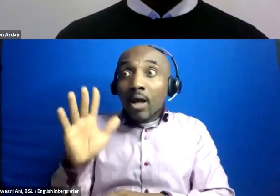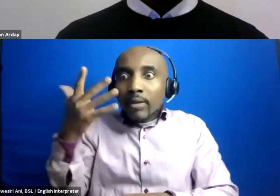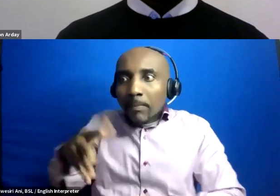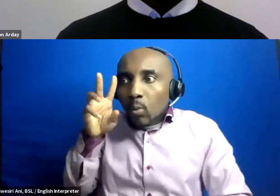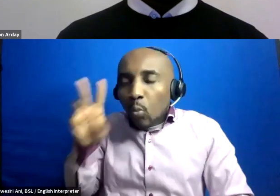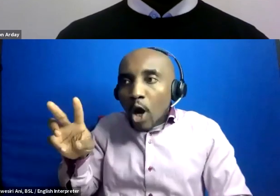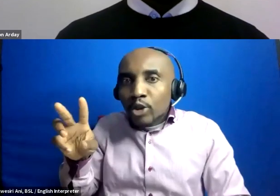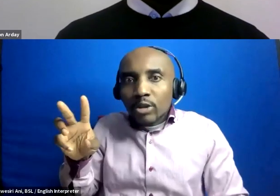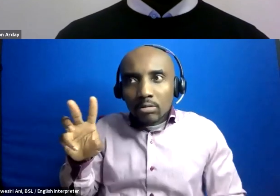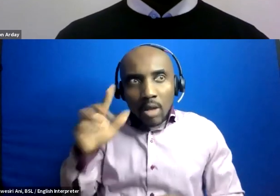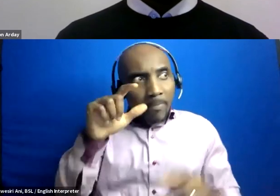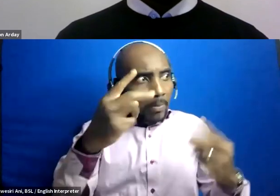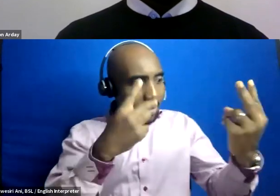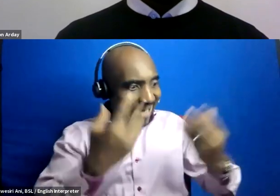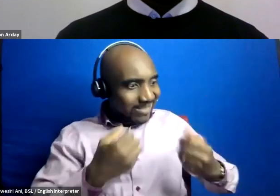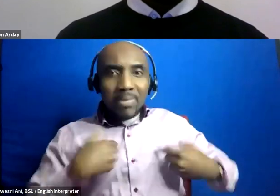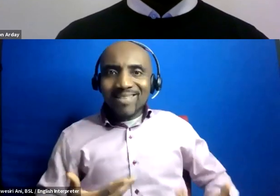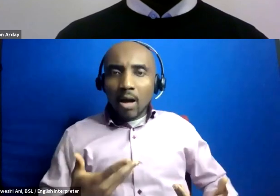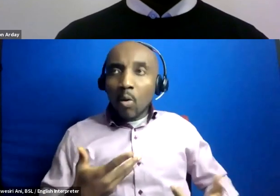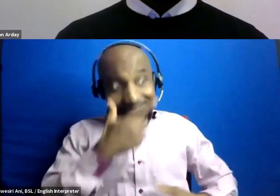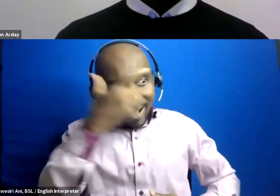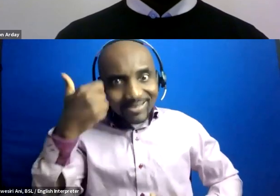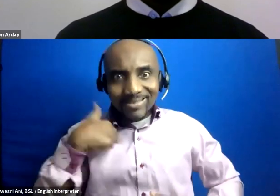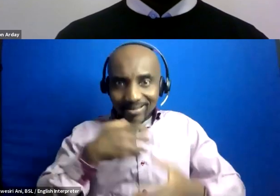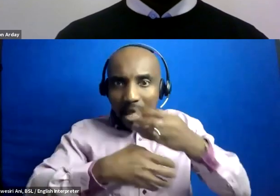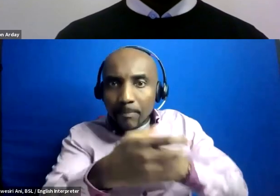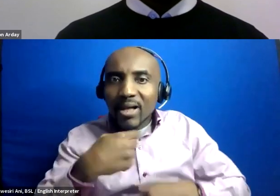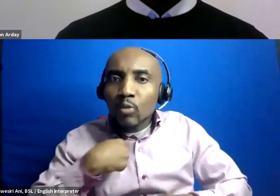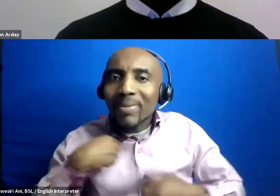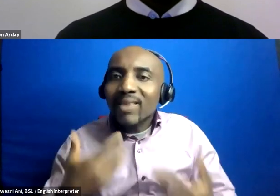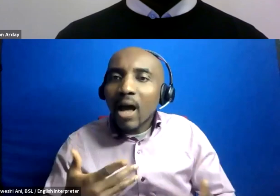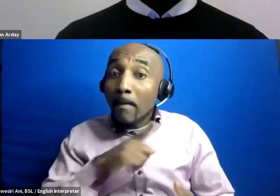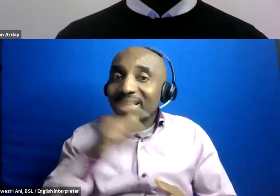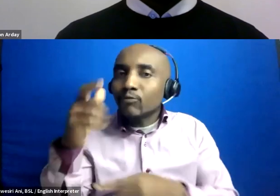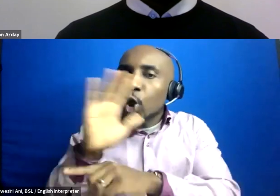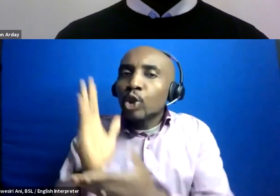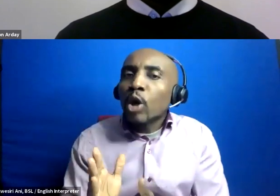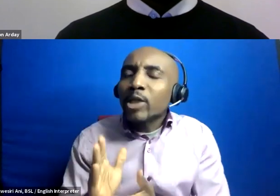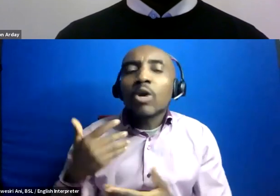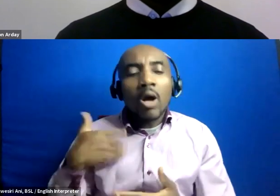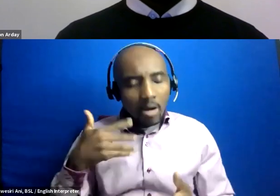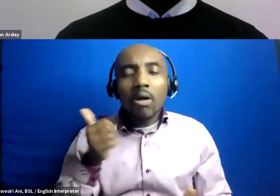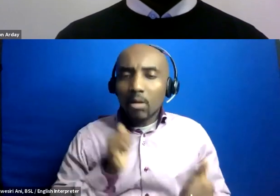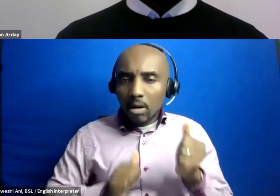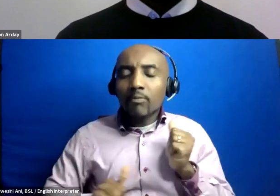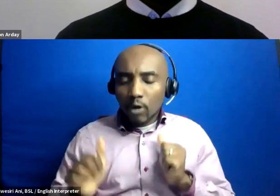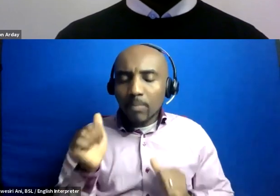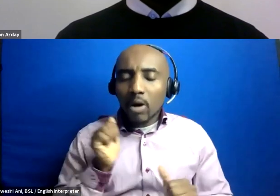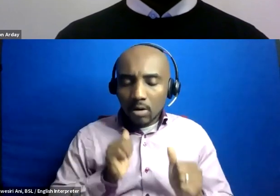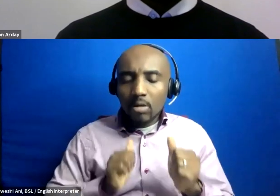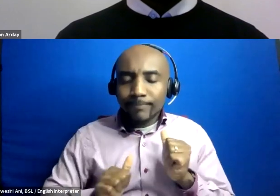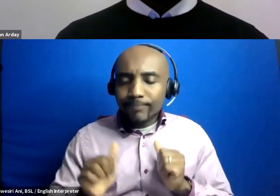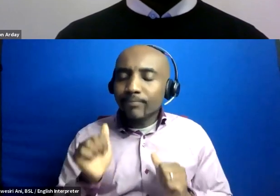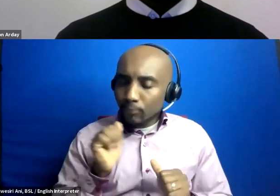Mm-hmm. You know, they understand what I've just been through now. And again, that fills me with pride that, you know,